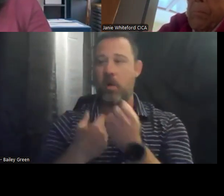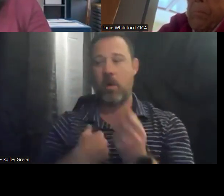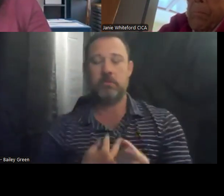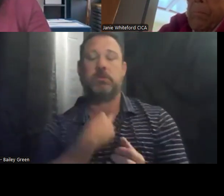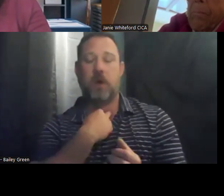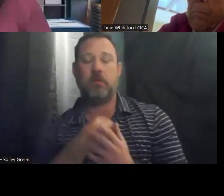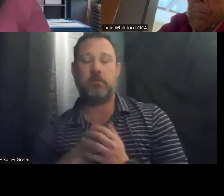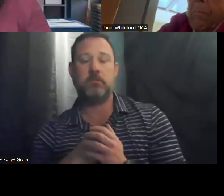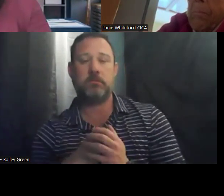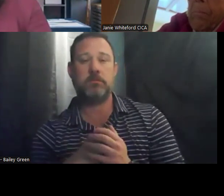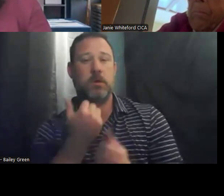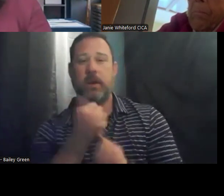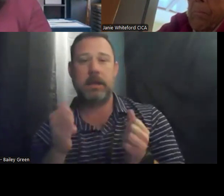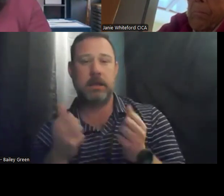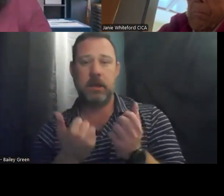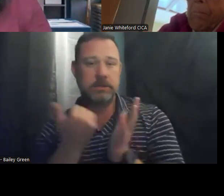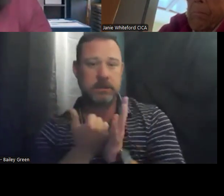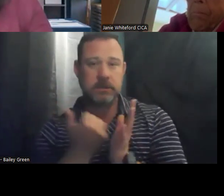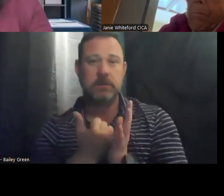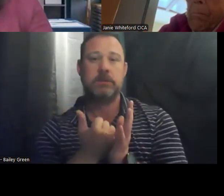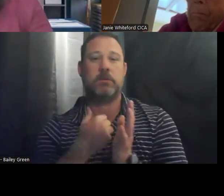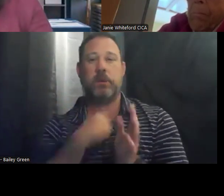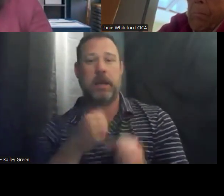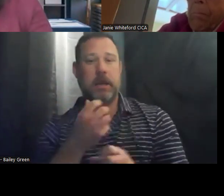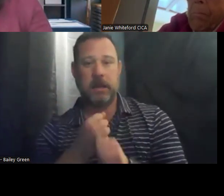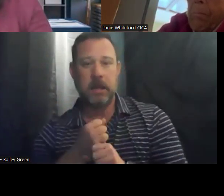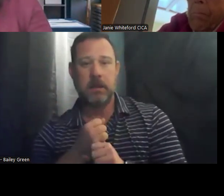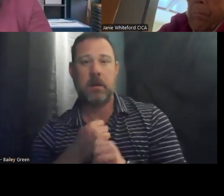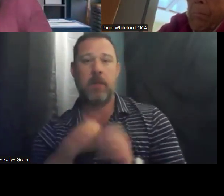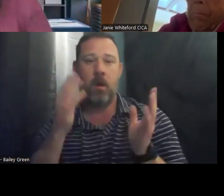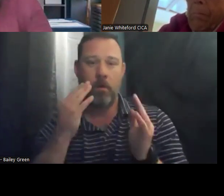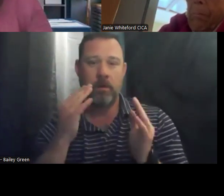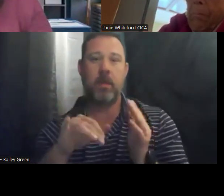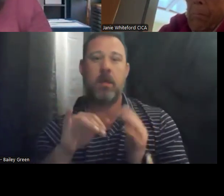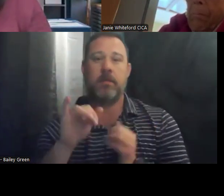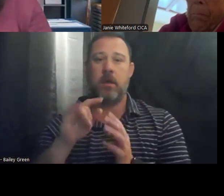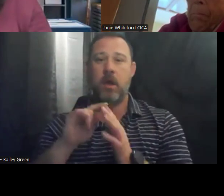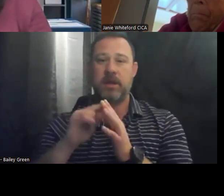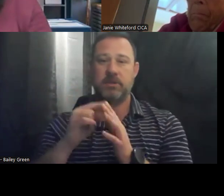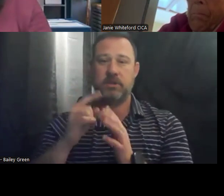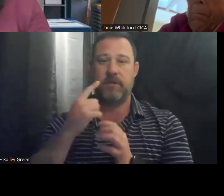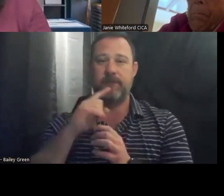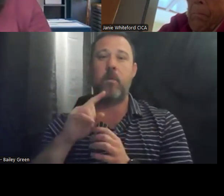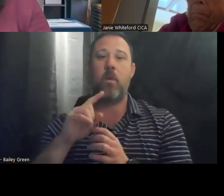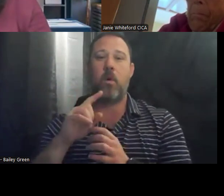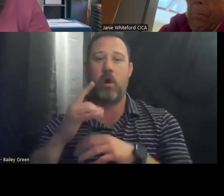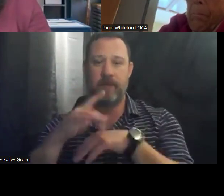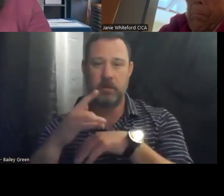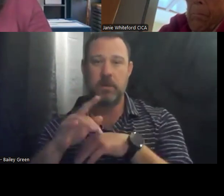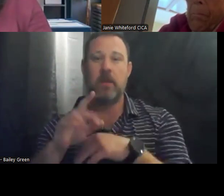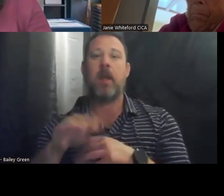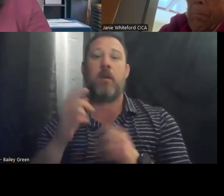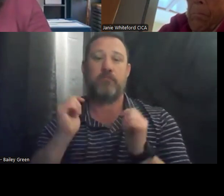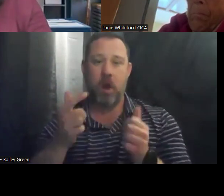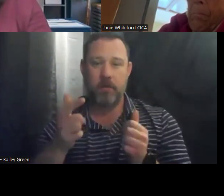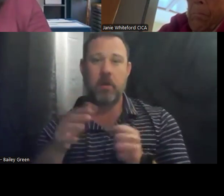So any assistance we can get, and I'm hoping that the initiative for provisional eligibility and prompt coverage